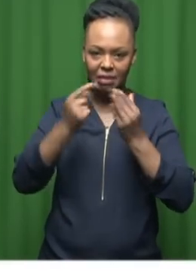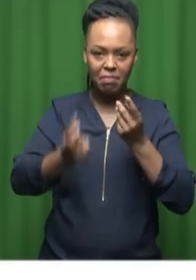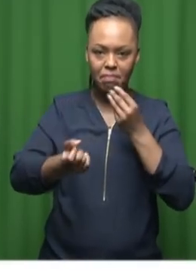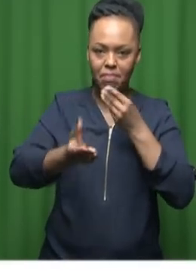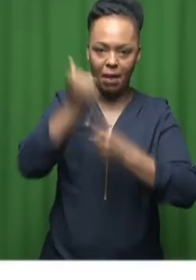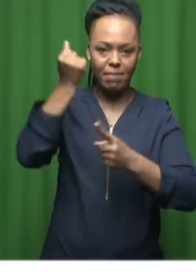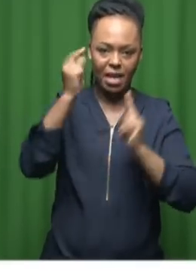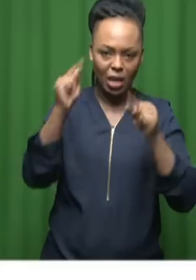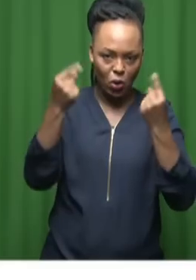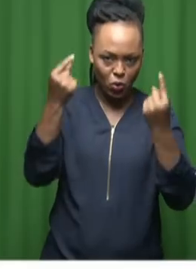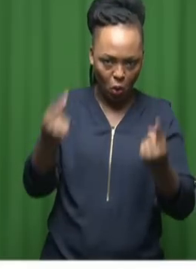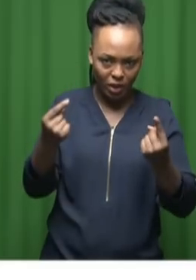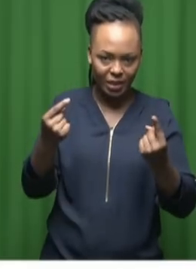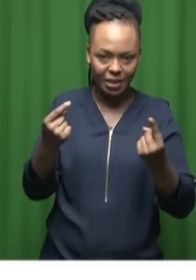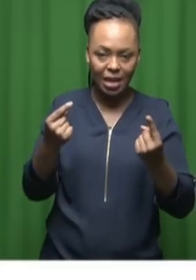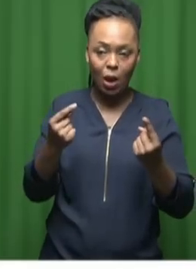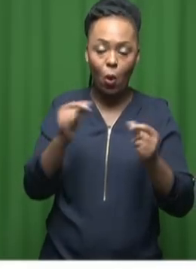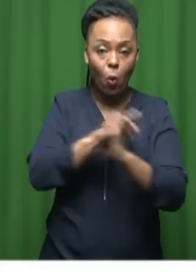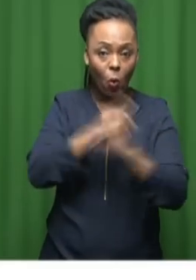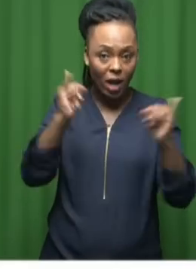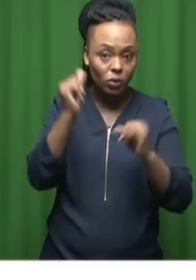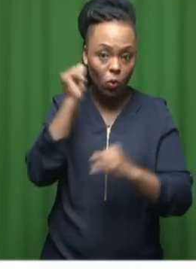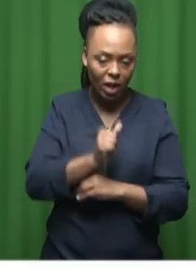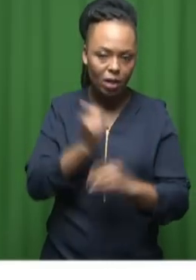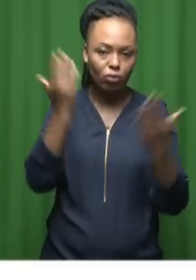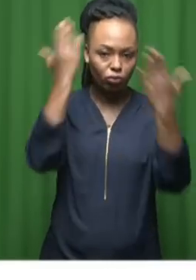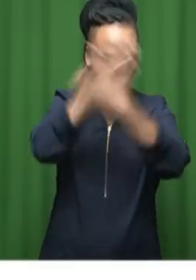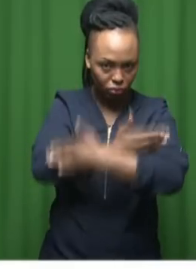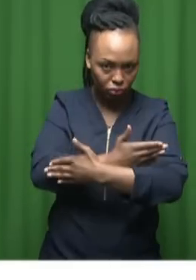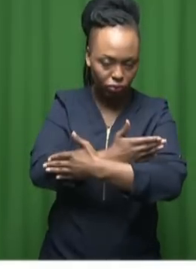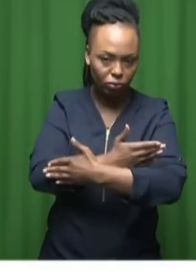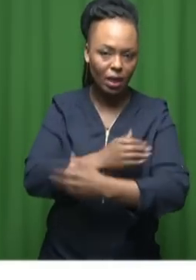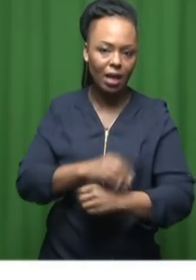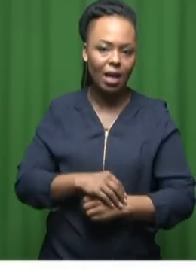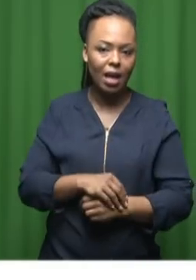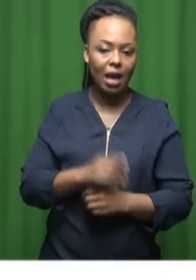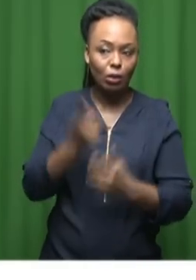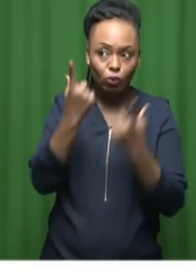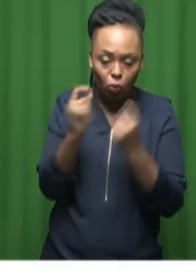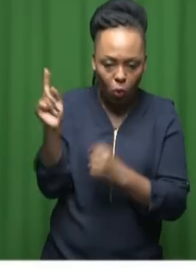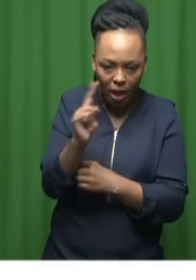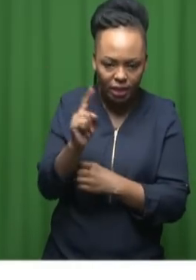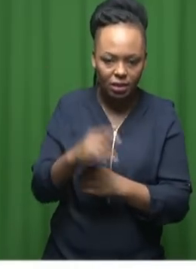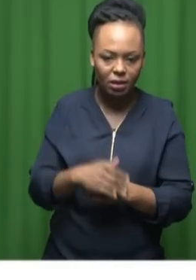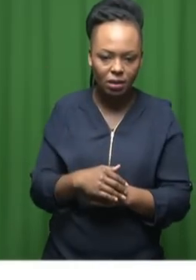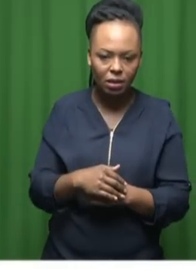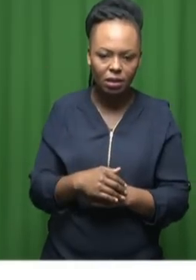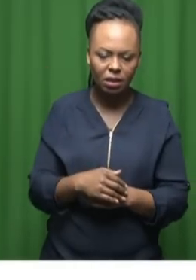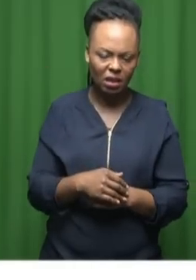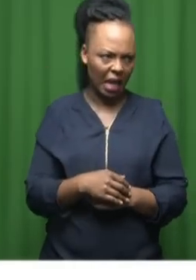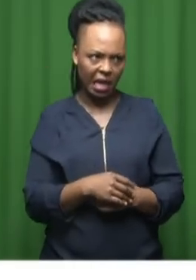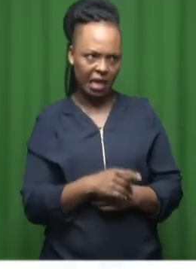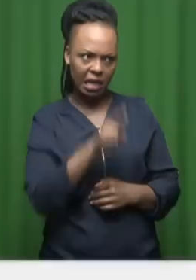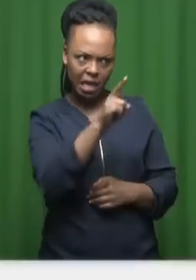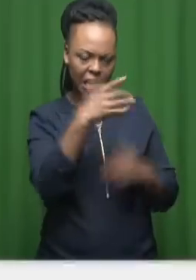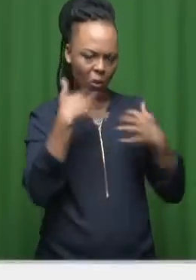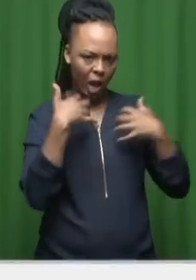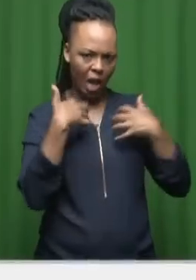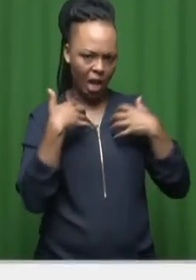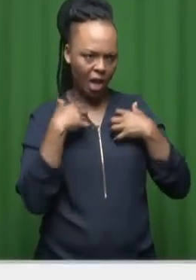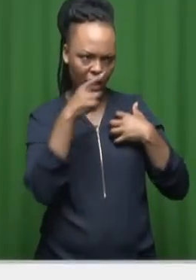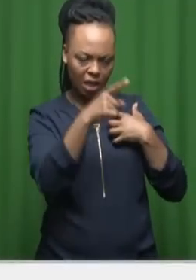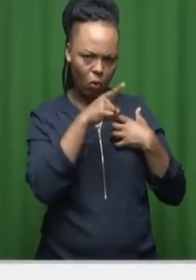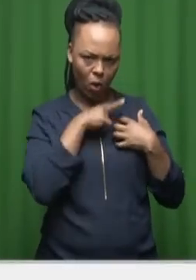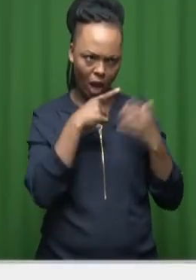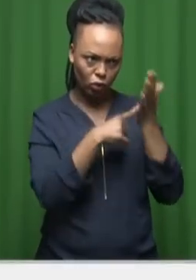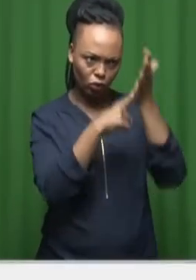gap, particularly in the evening peak there. So what do we do? Yeah, have you got a Yeah, because that's very worrying, because it seems to